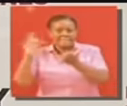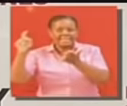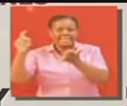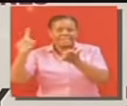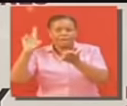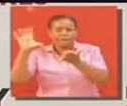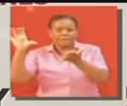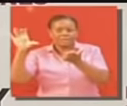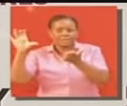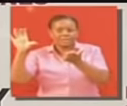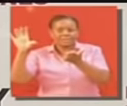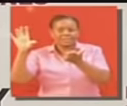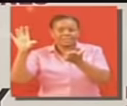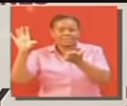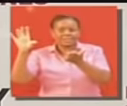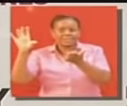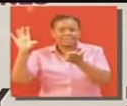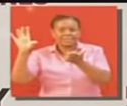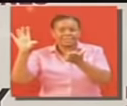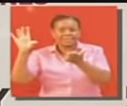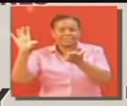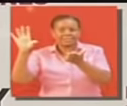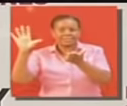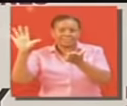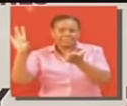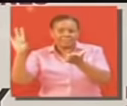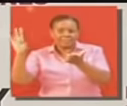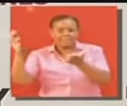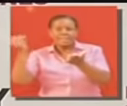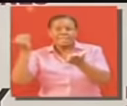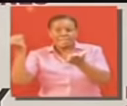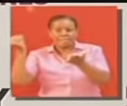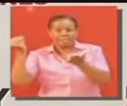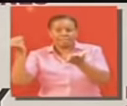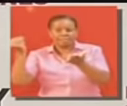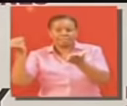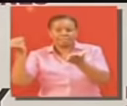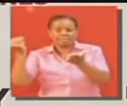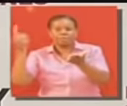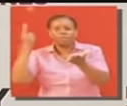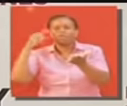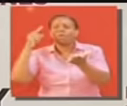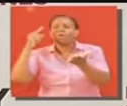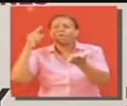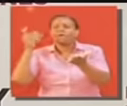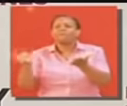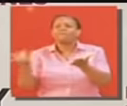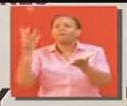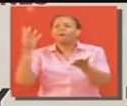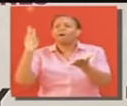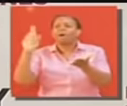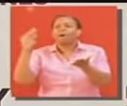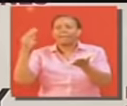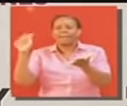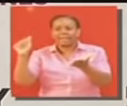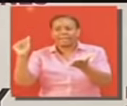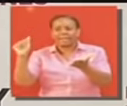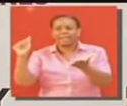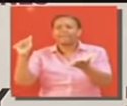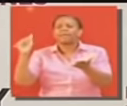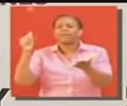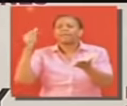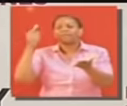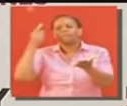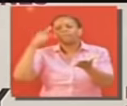made available to the four RHAs and the Ministry of Health for their COVID response. And that was outside